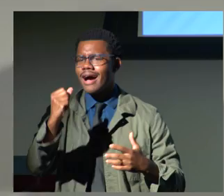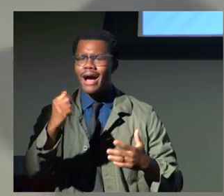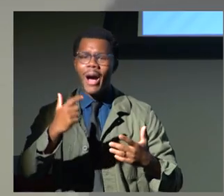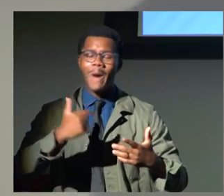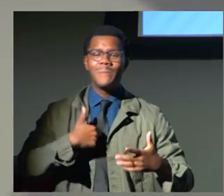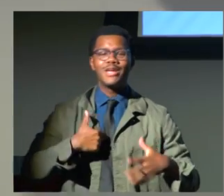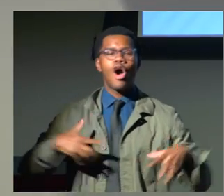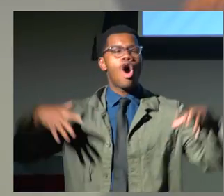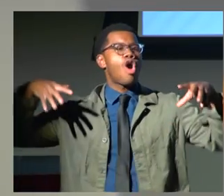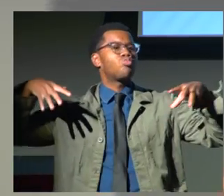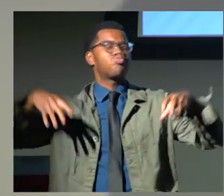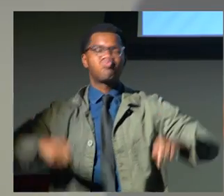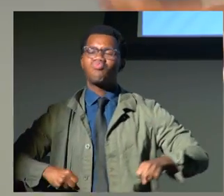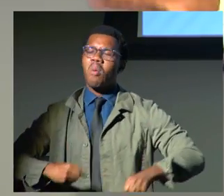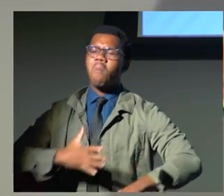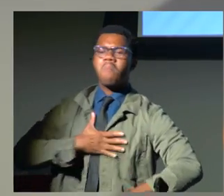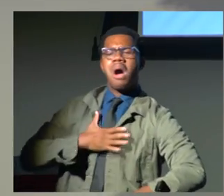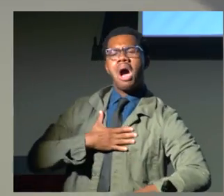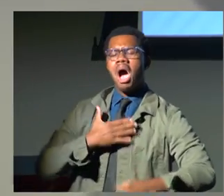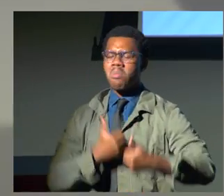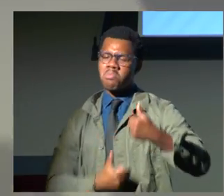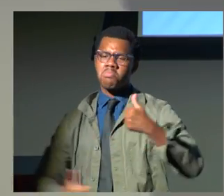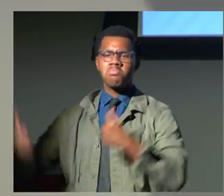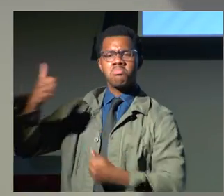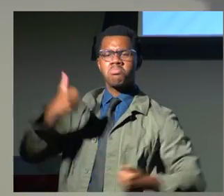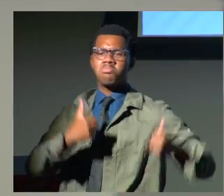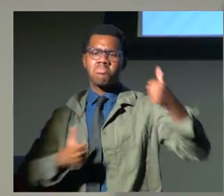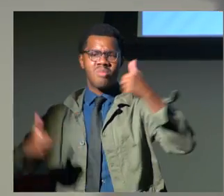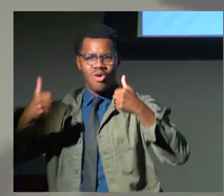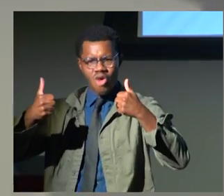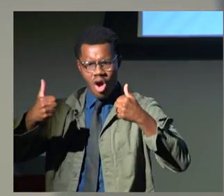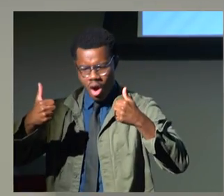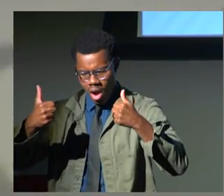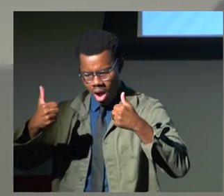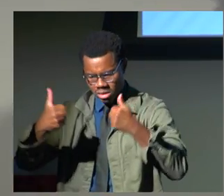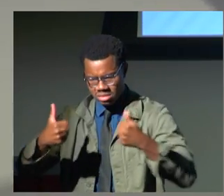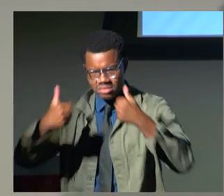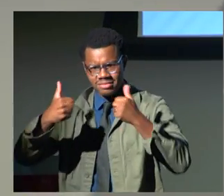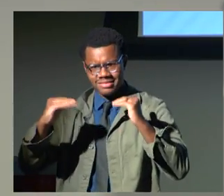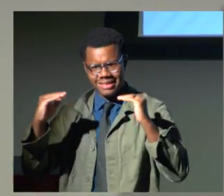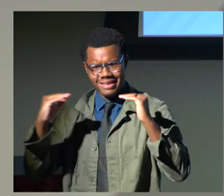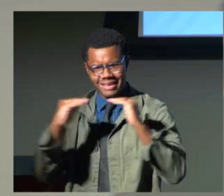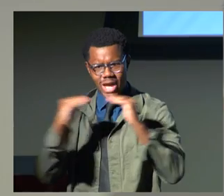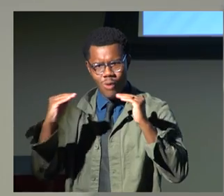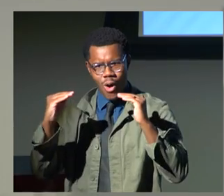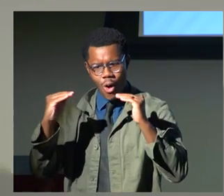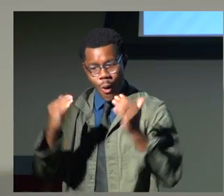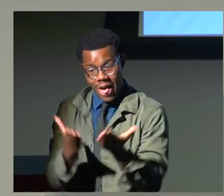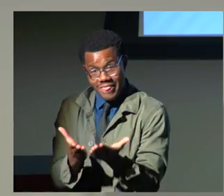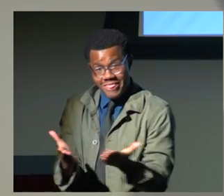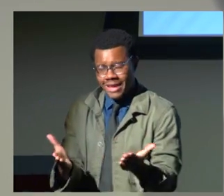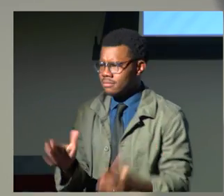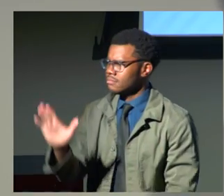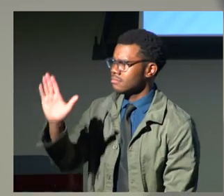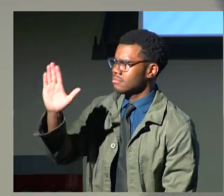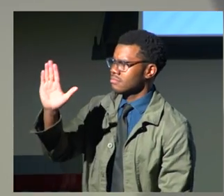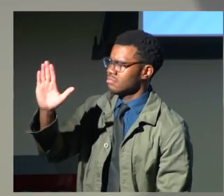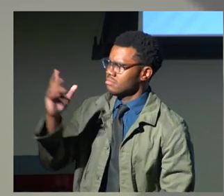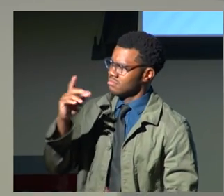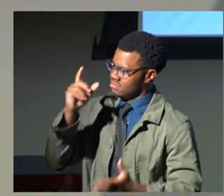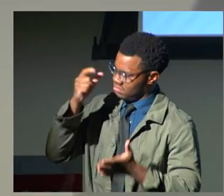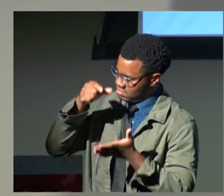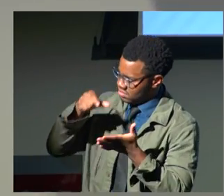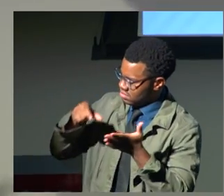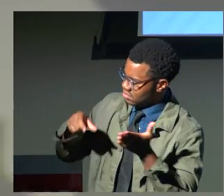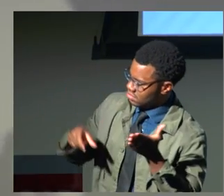the materials, but there's no hierarchy. We are on the same. Mm. And the materials are telling me, Quinn, use me this way. Try